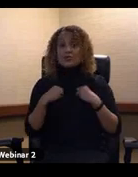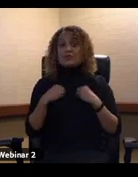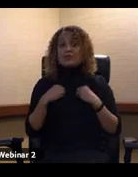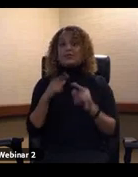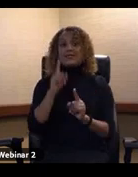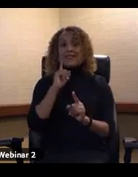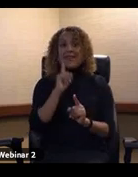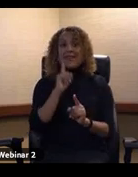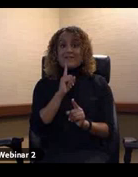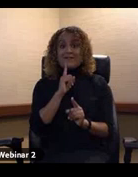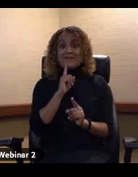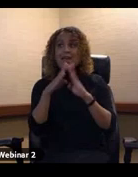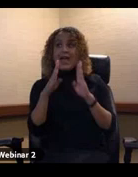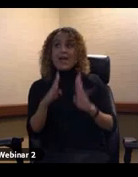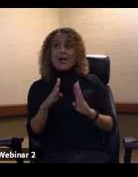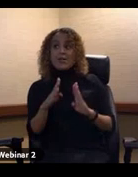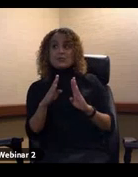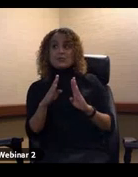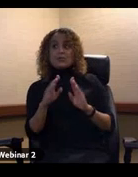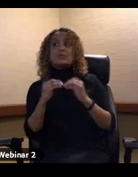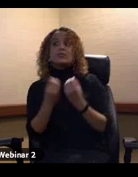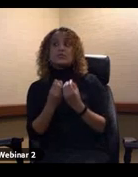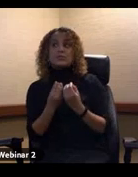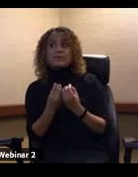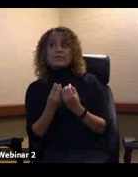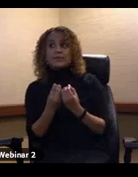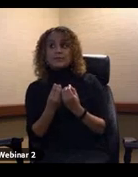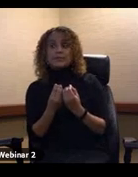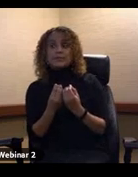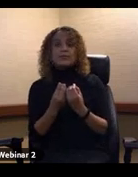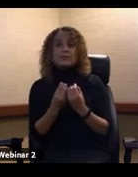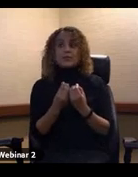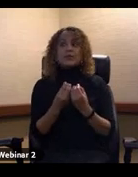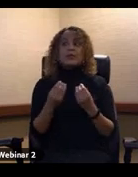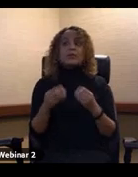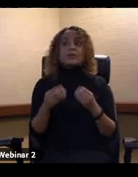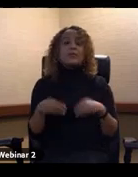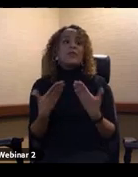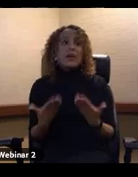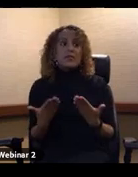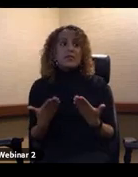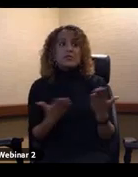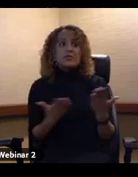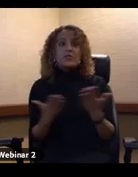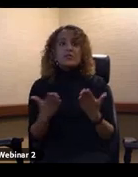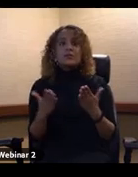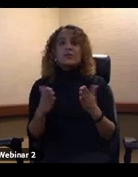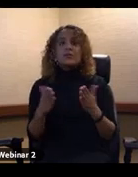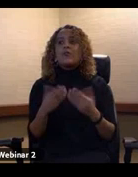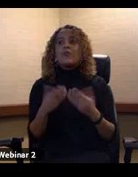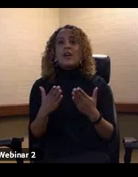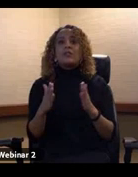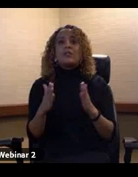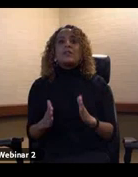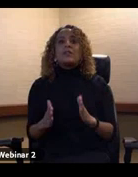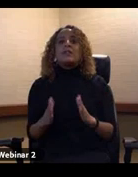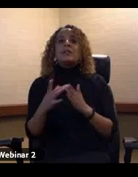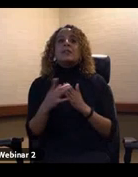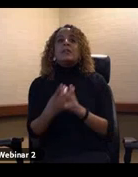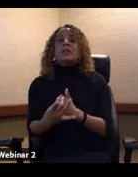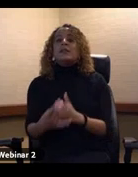in a mainstream organization or when a disability grant collaborative has decided to use the mainstream victim service provider as the lead.